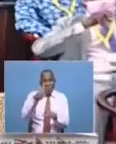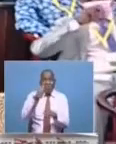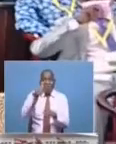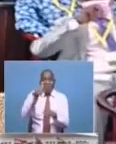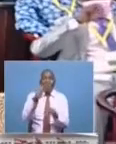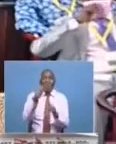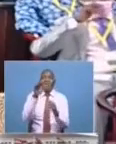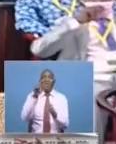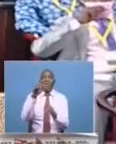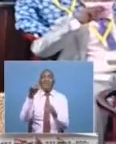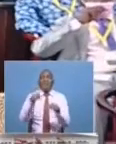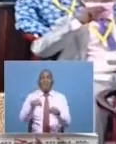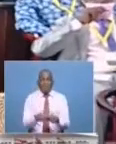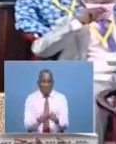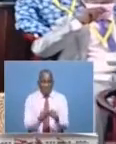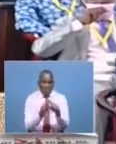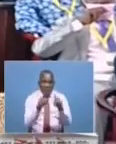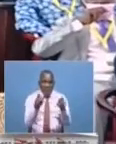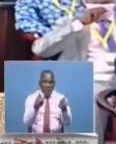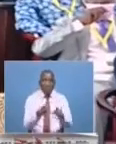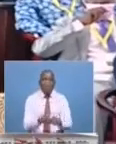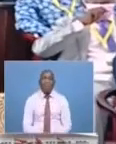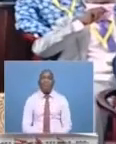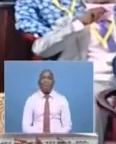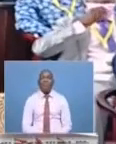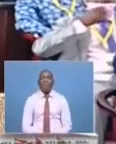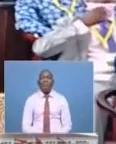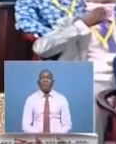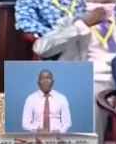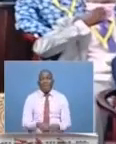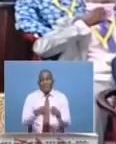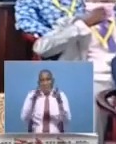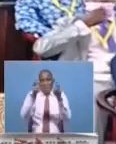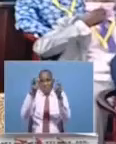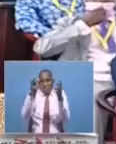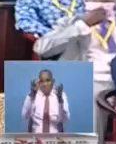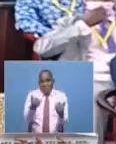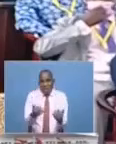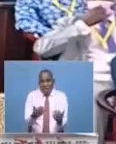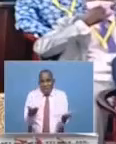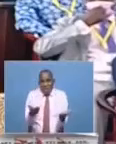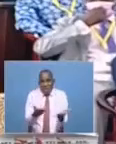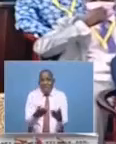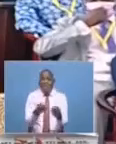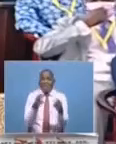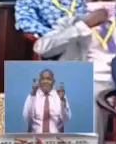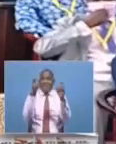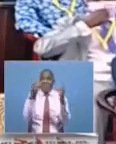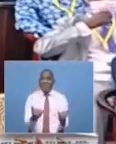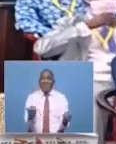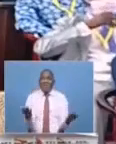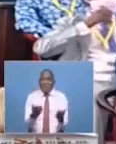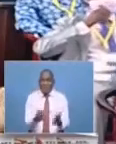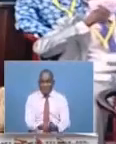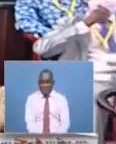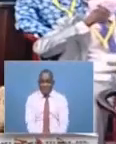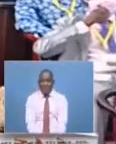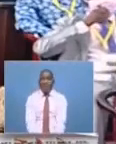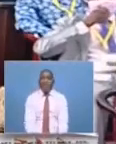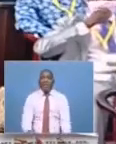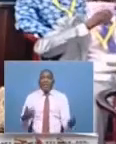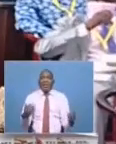rules. But the matter that was before this court at the